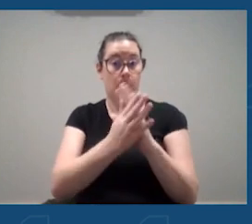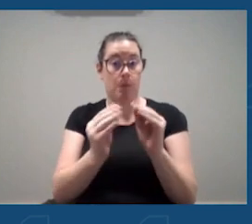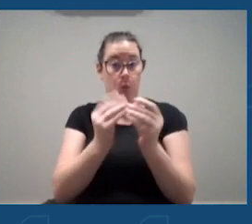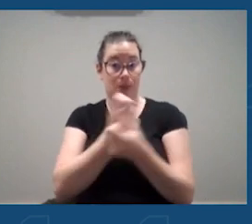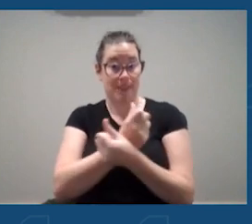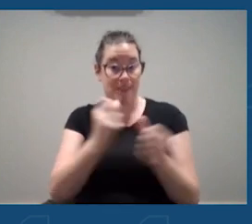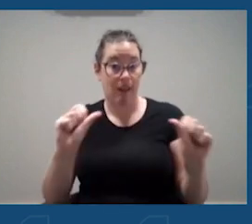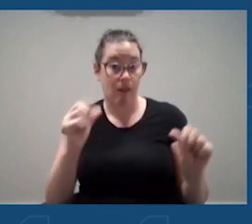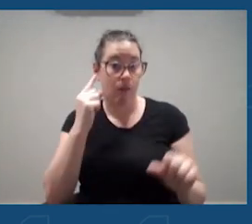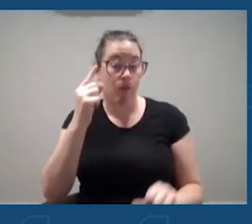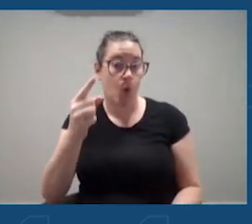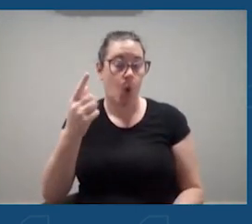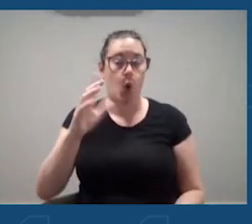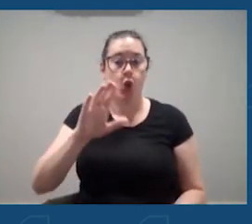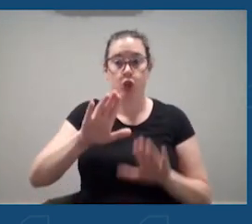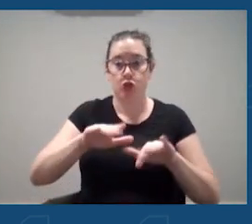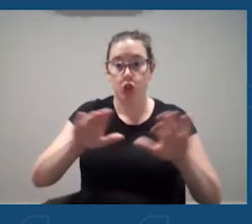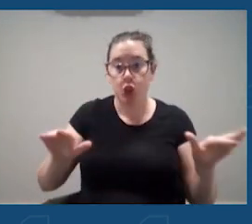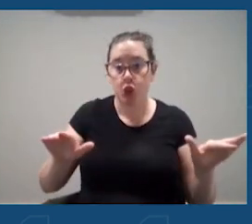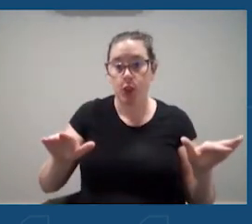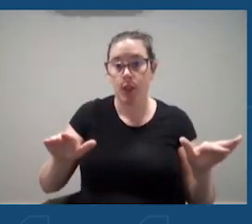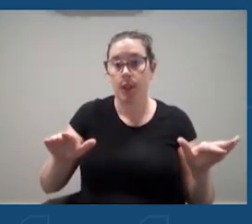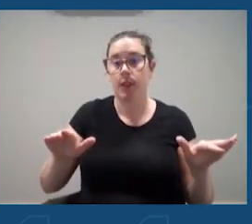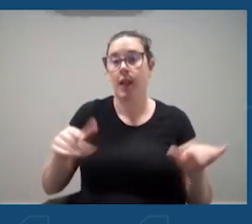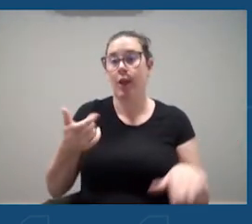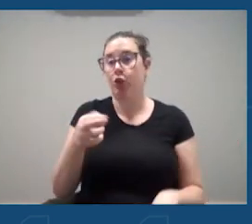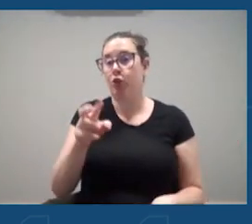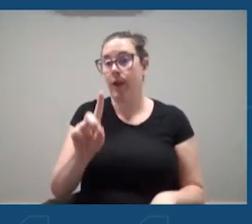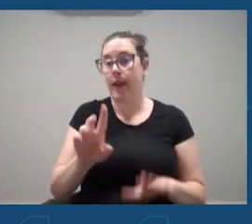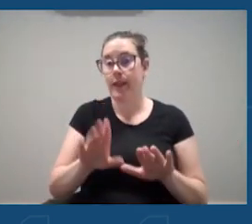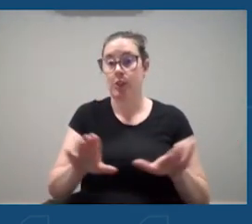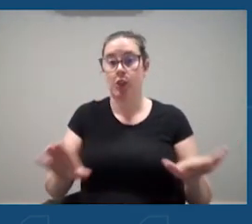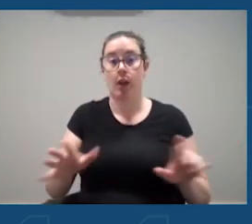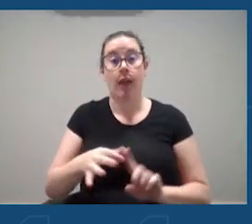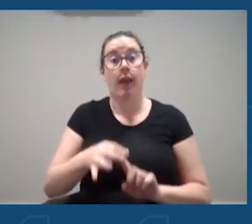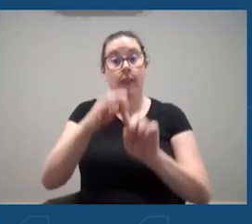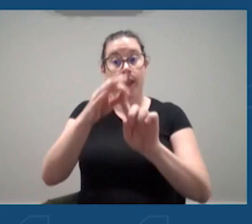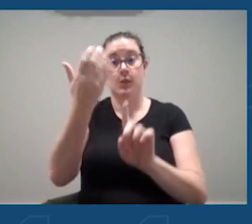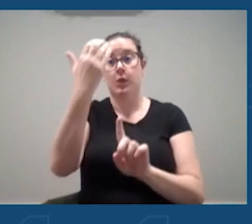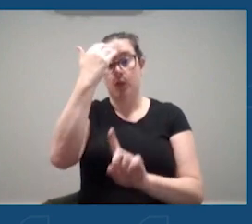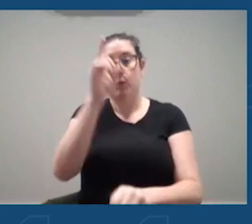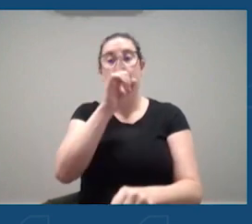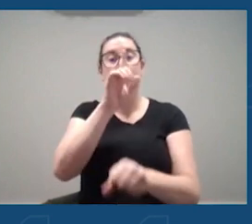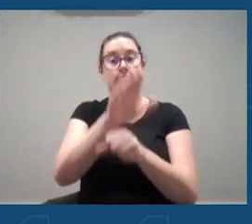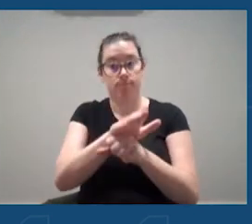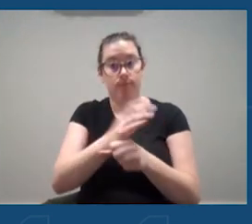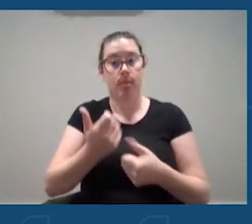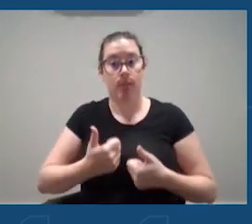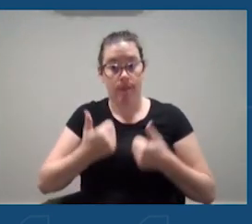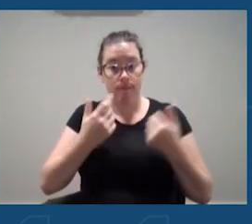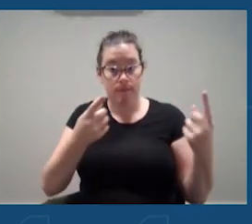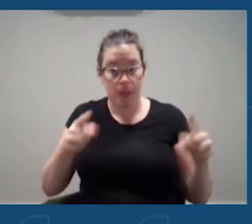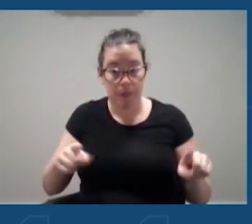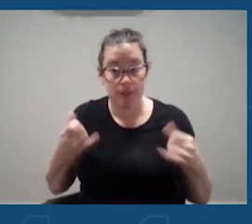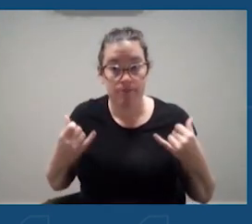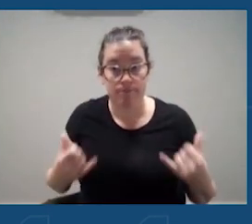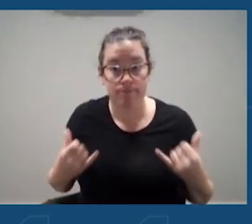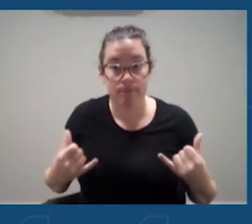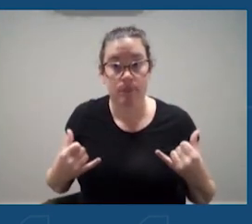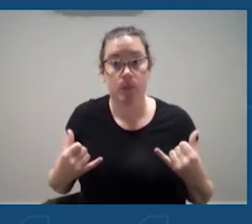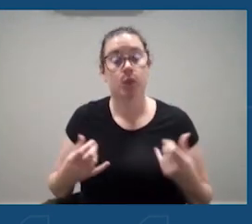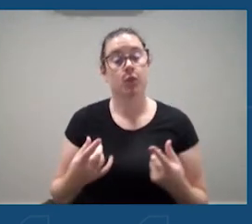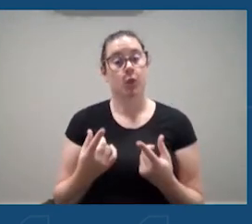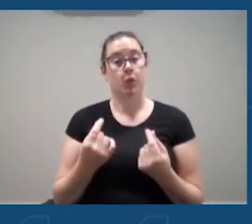our grandchildren unless we know what reality is. And what we are doing here